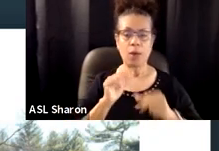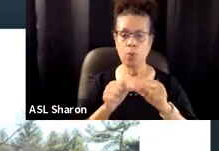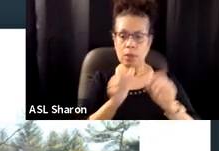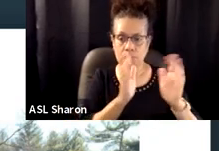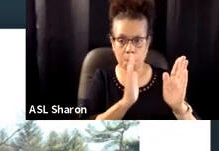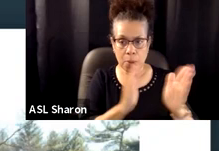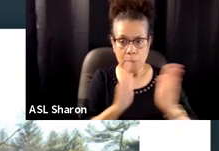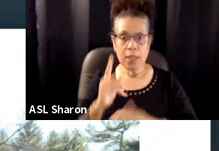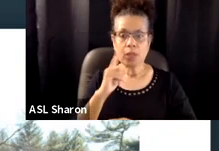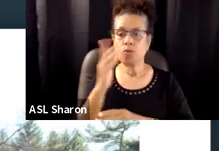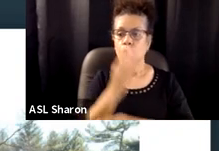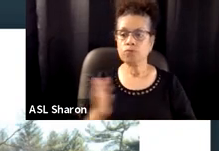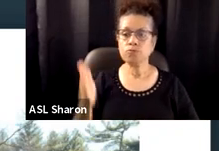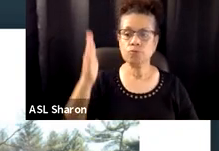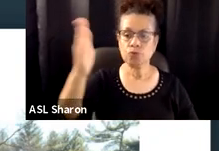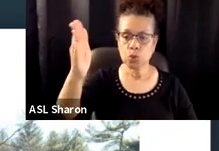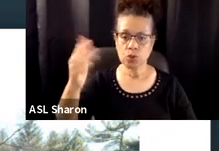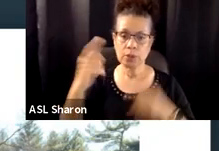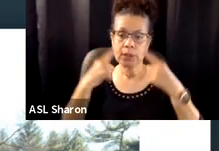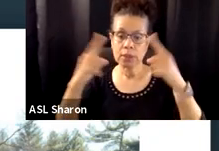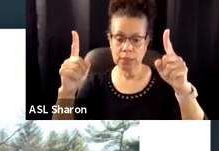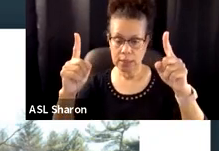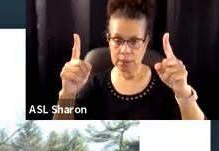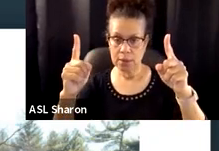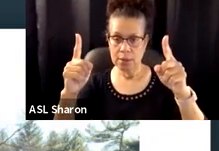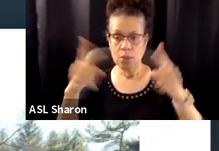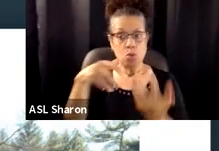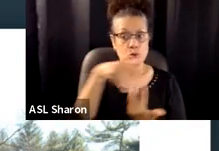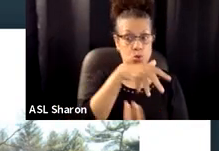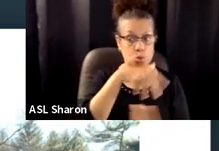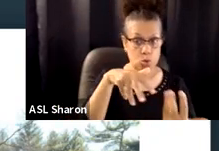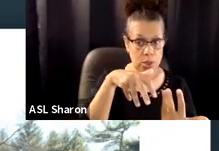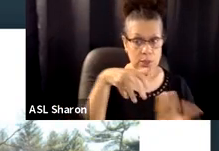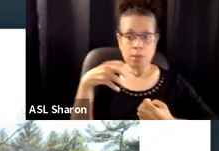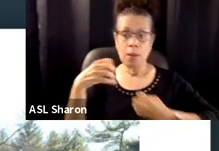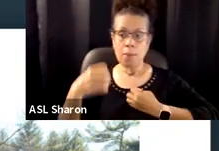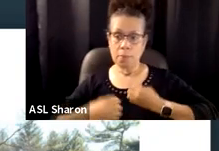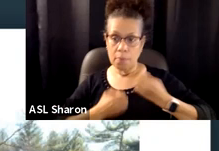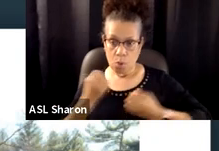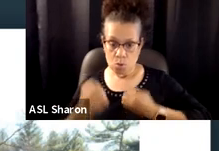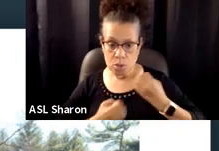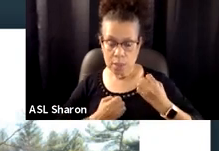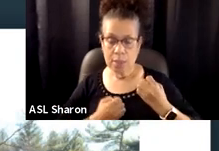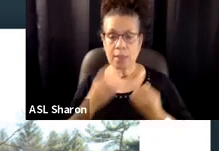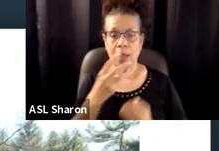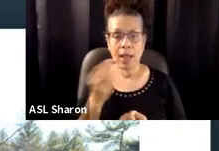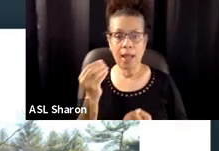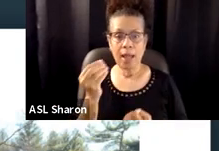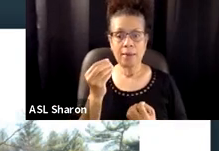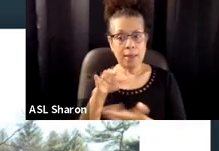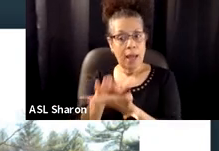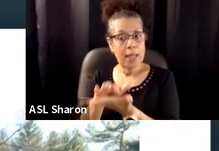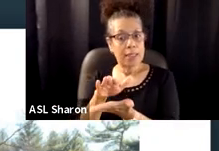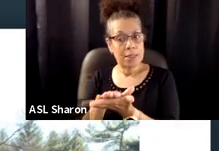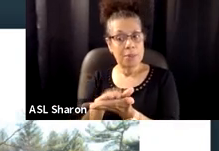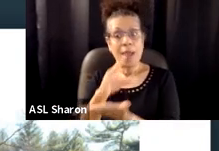them for future success both uh socially emotionally and academically and